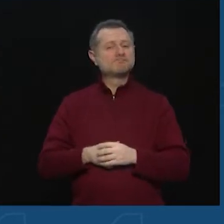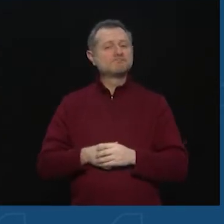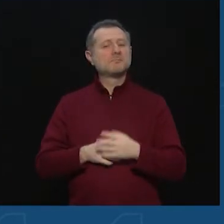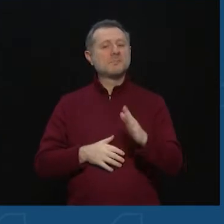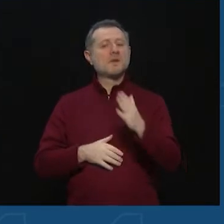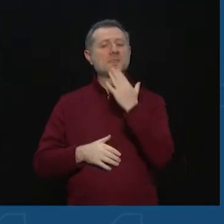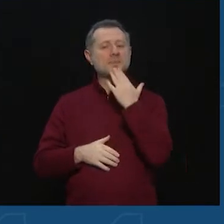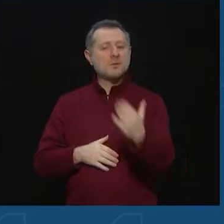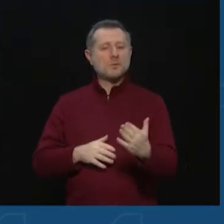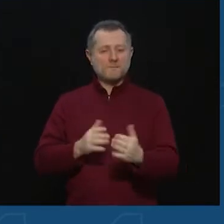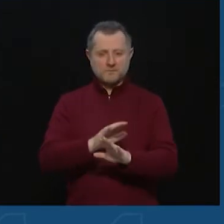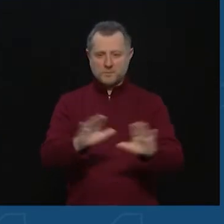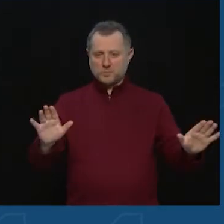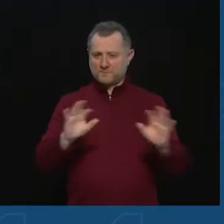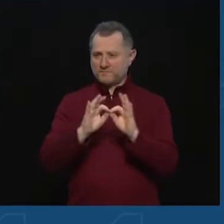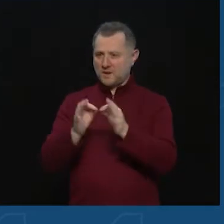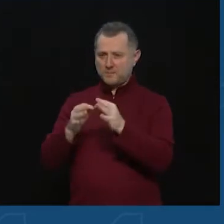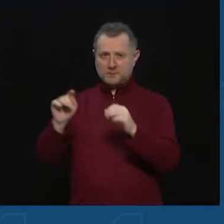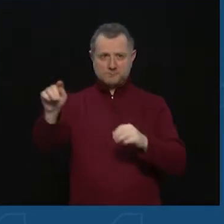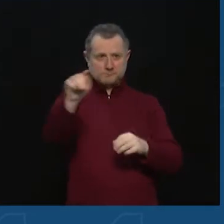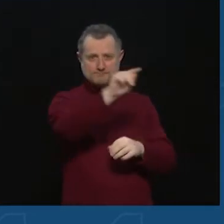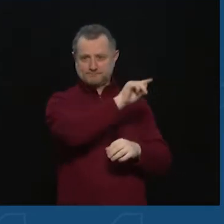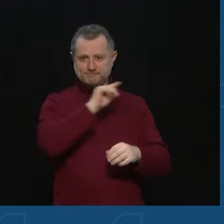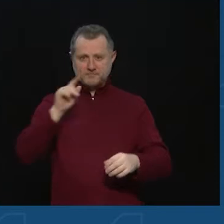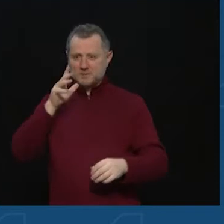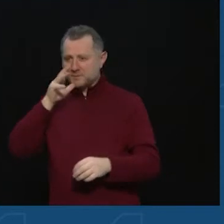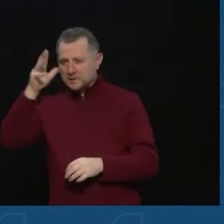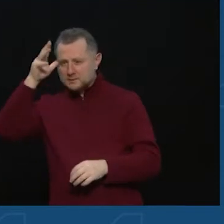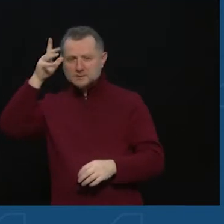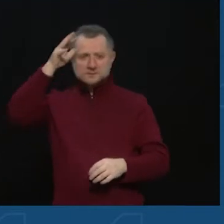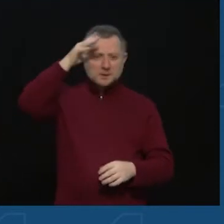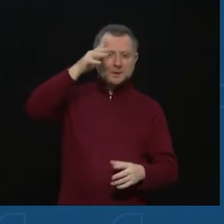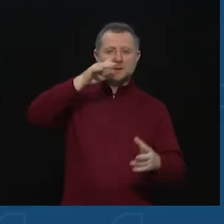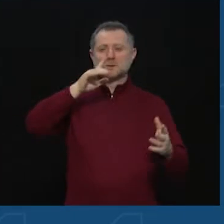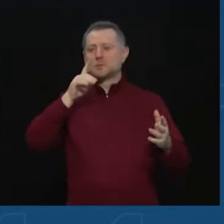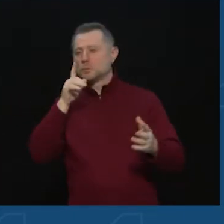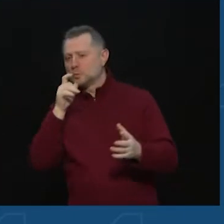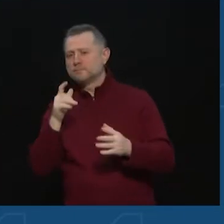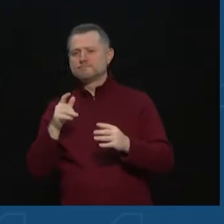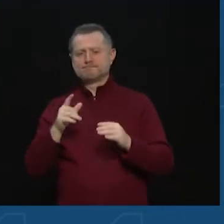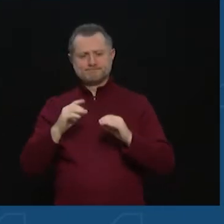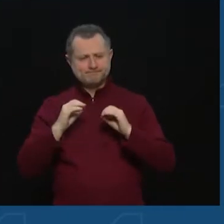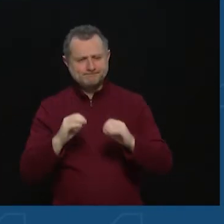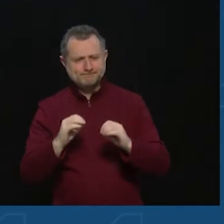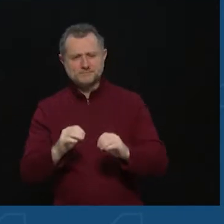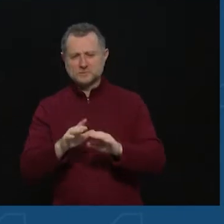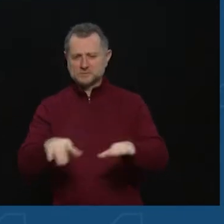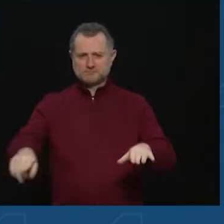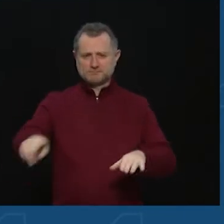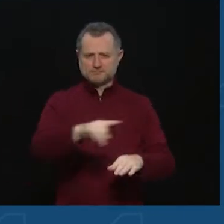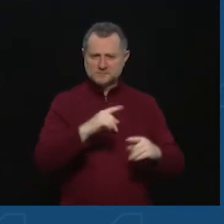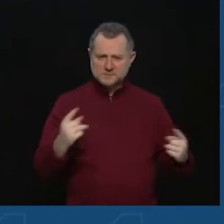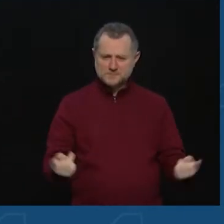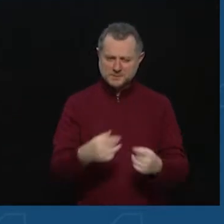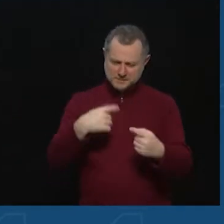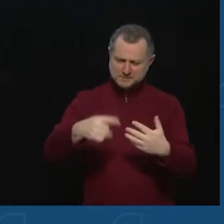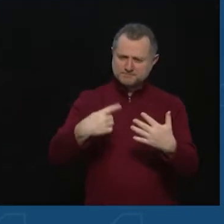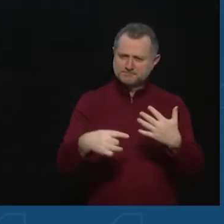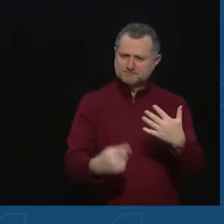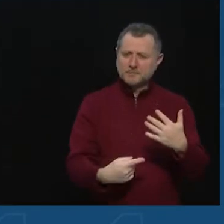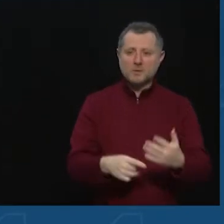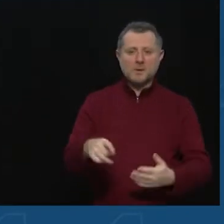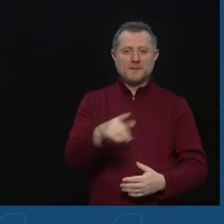your families, your moms and dads who instilled something in you that made you feel